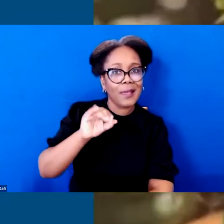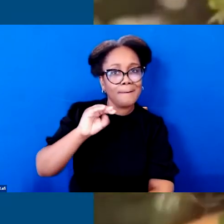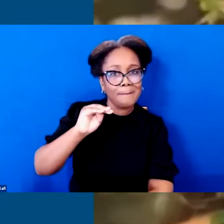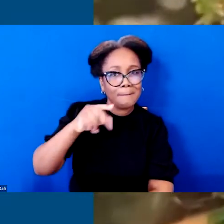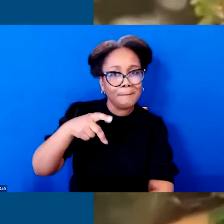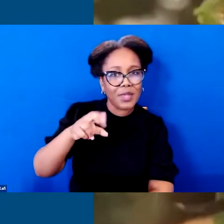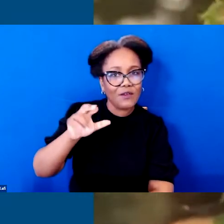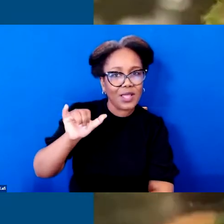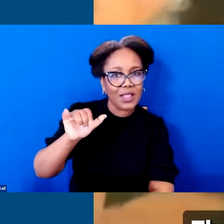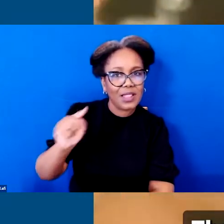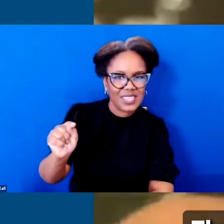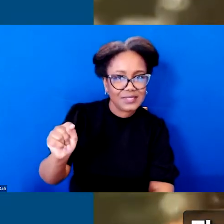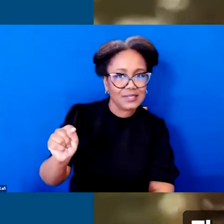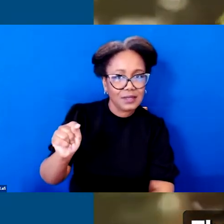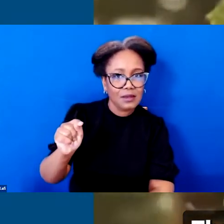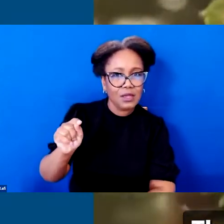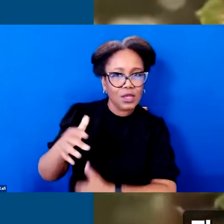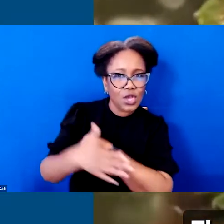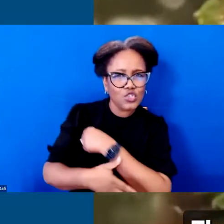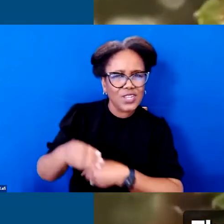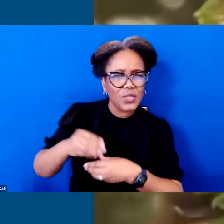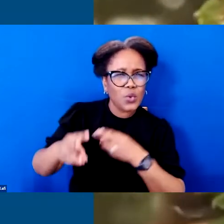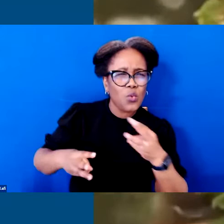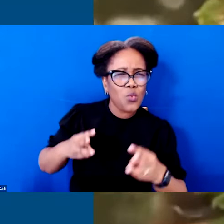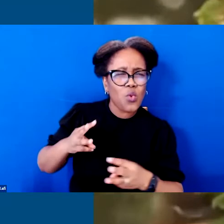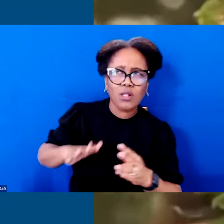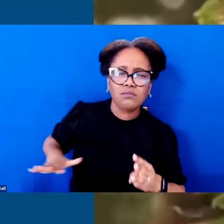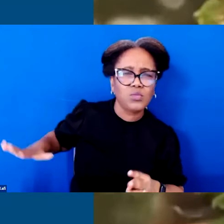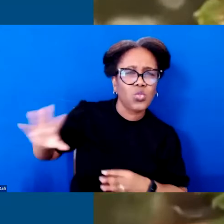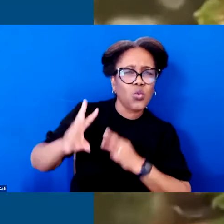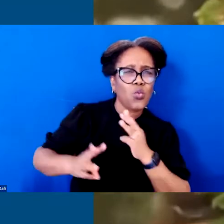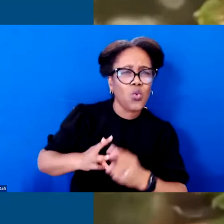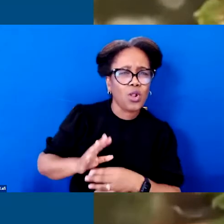world. They control the United Nations.